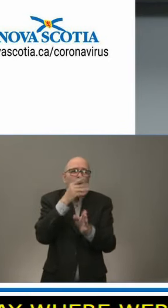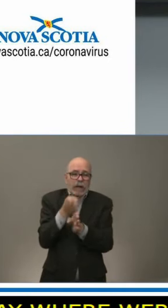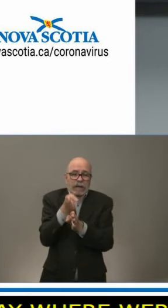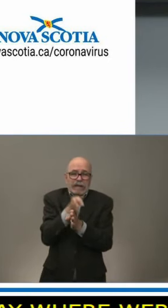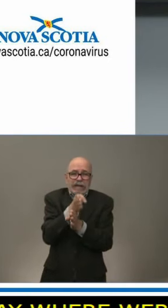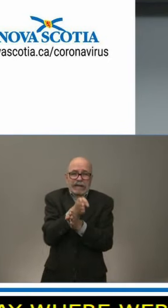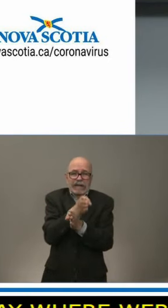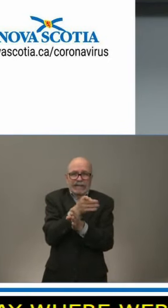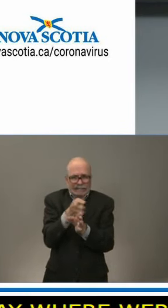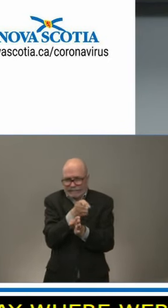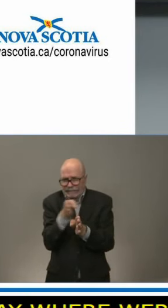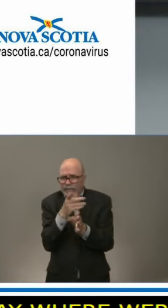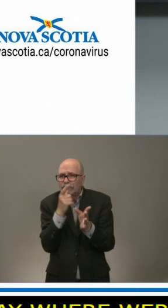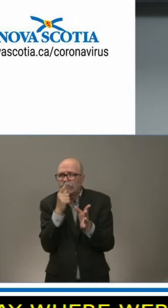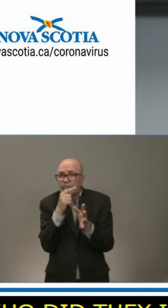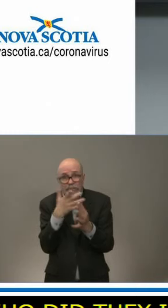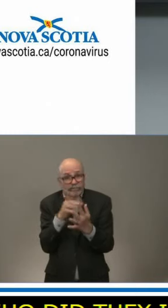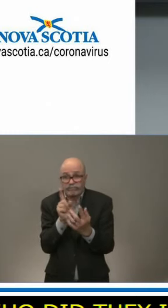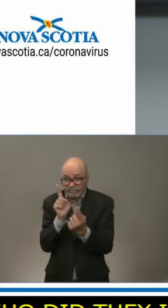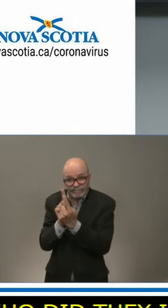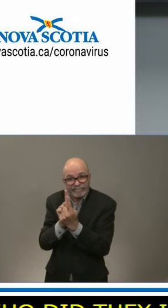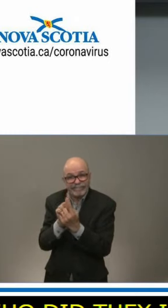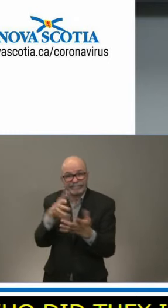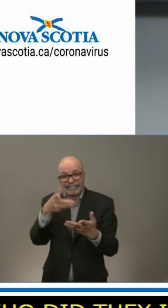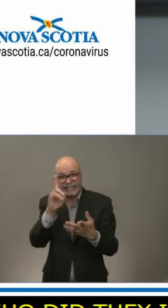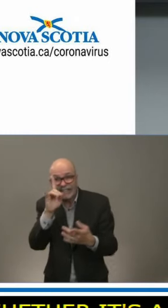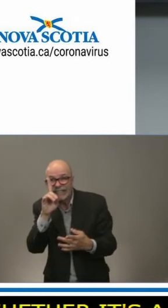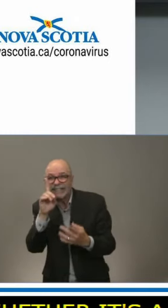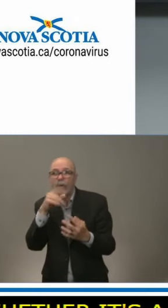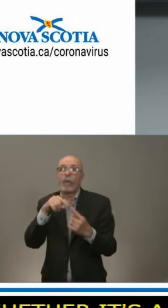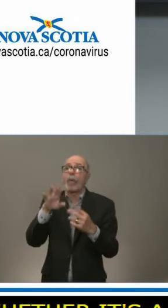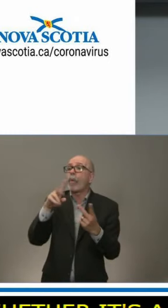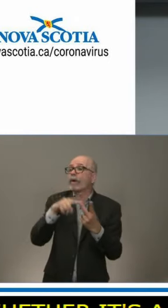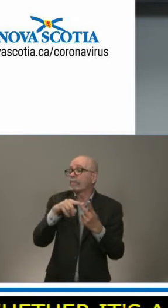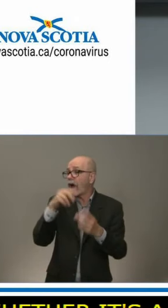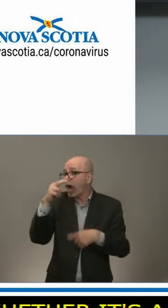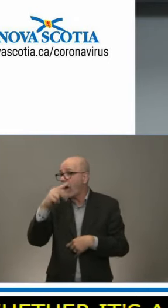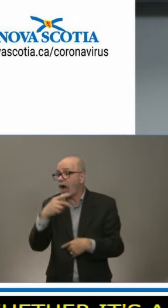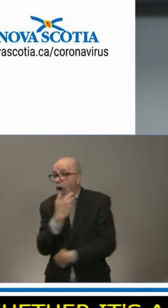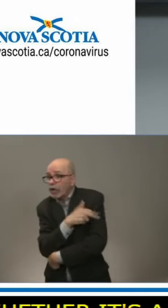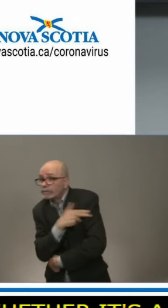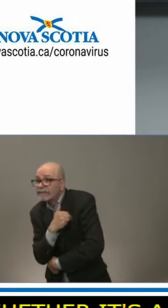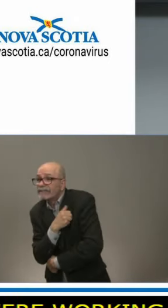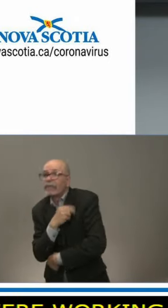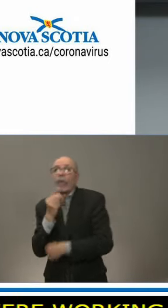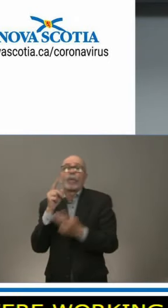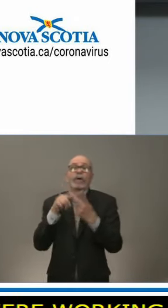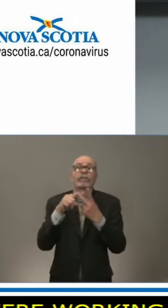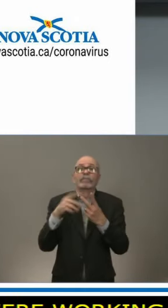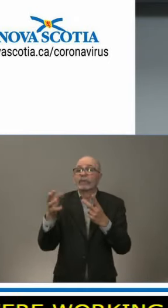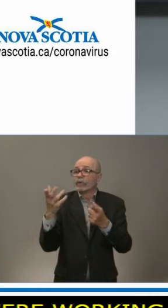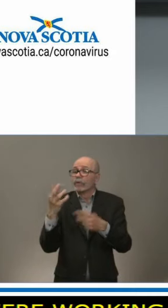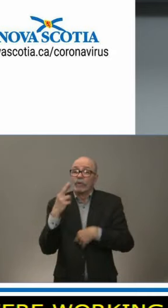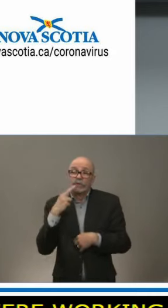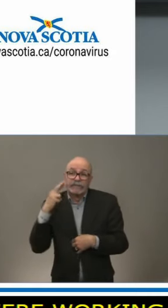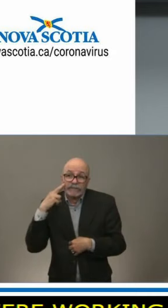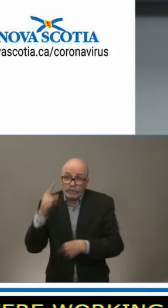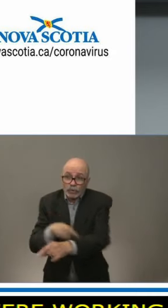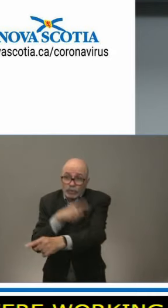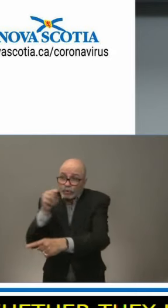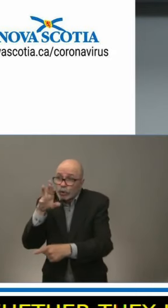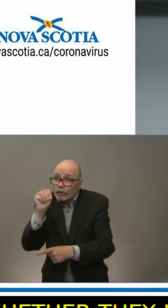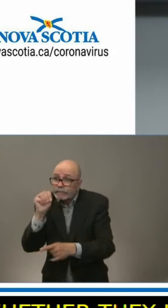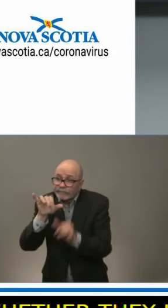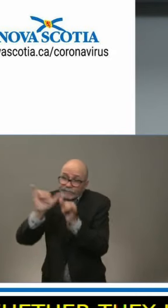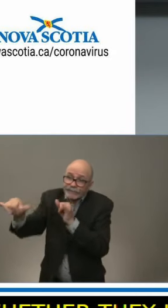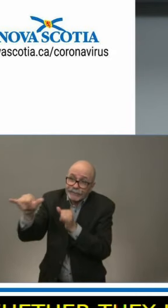that they were working at, whether they had gone into a healthcare facility, whether they were a resident of a long-term care facility, and then we make assessments